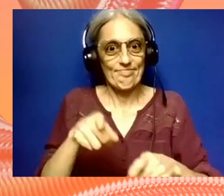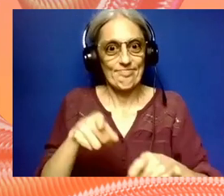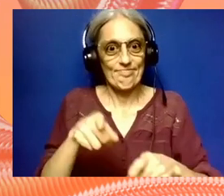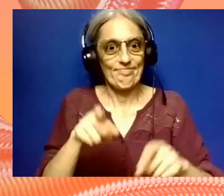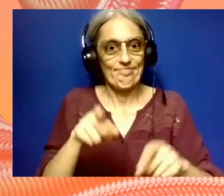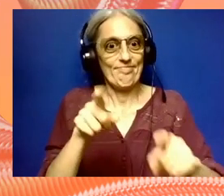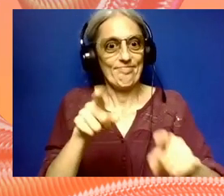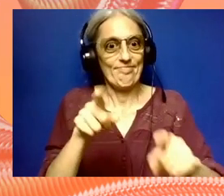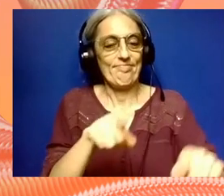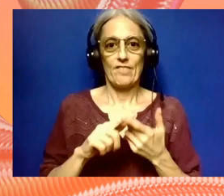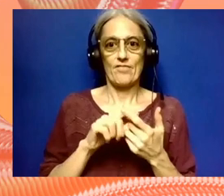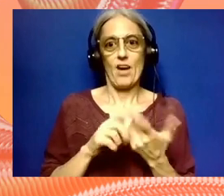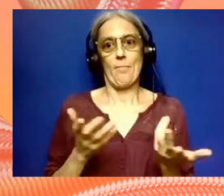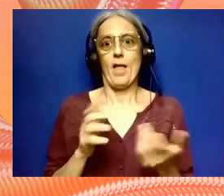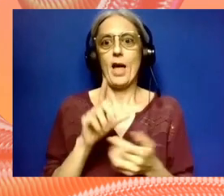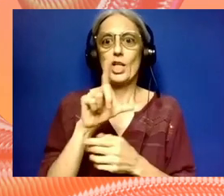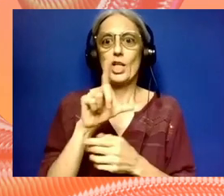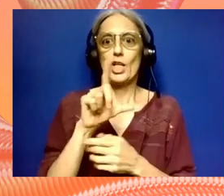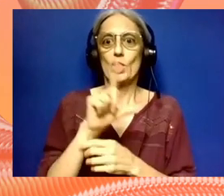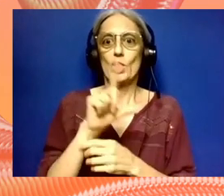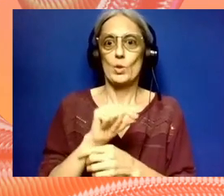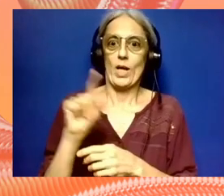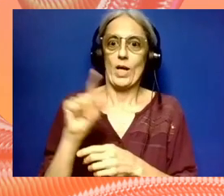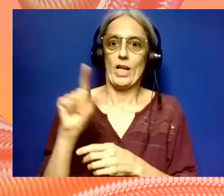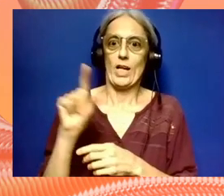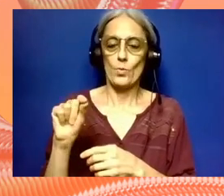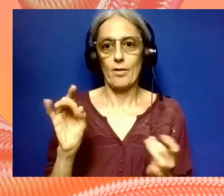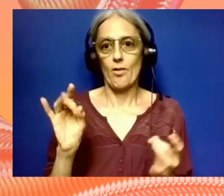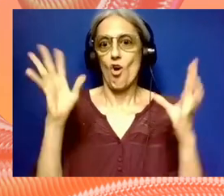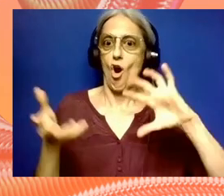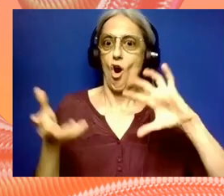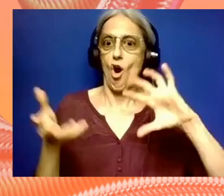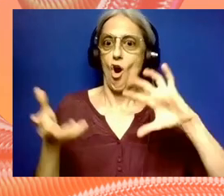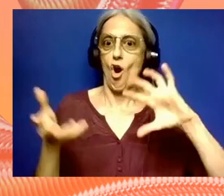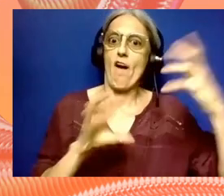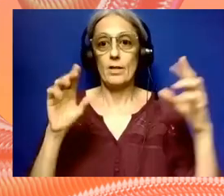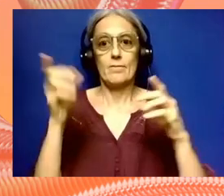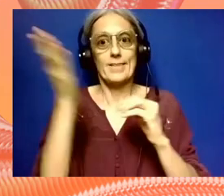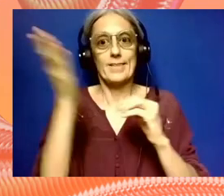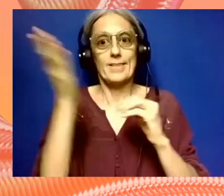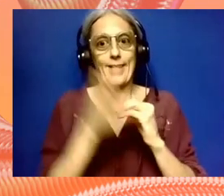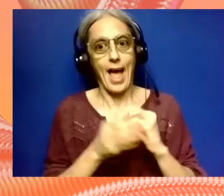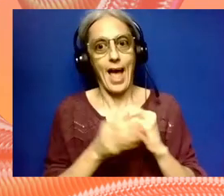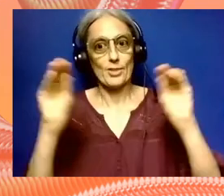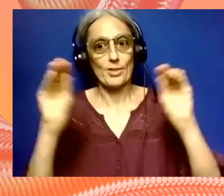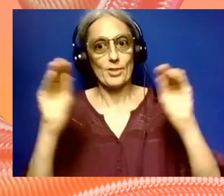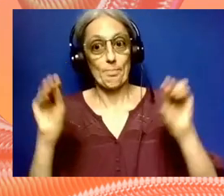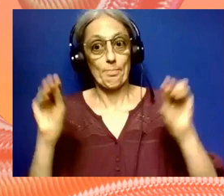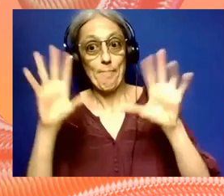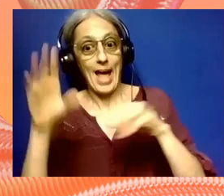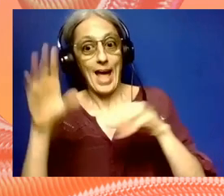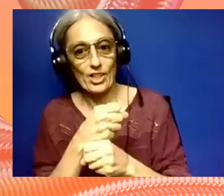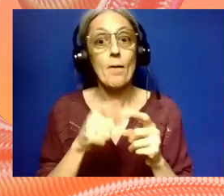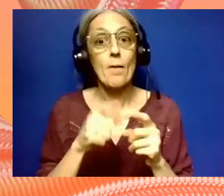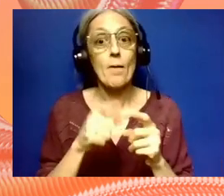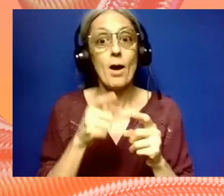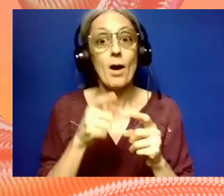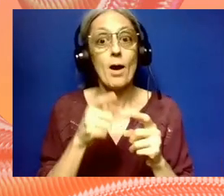magic year, how does it feel to be in this moment, having seen what was coming in the stars?